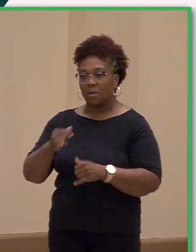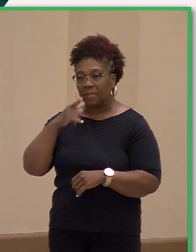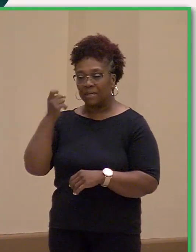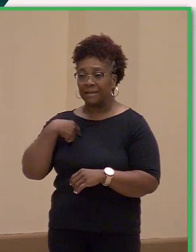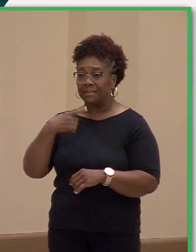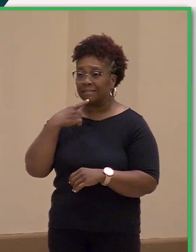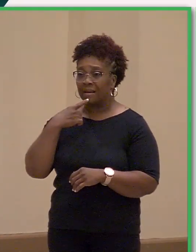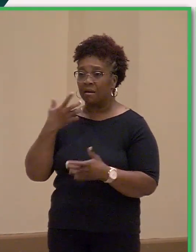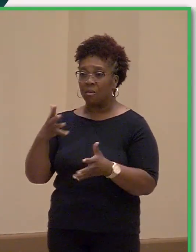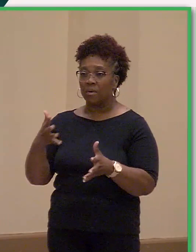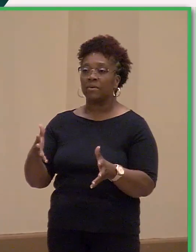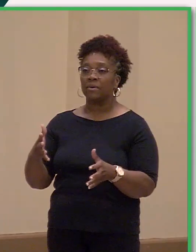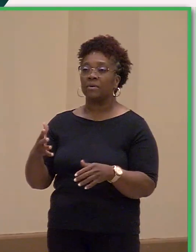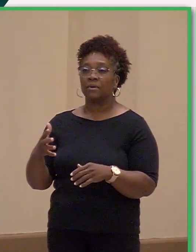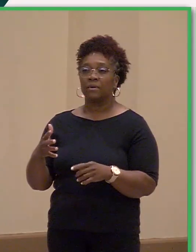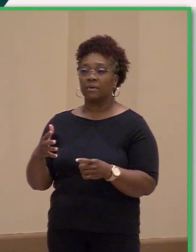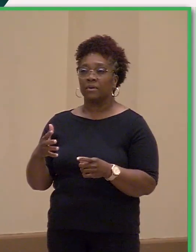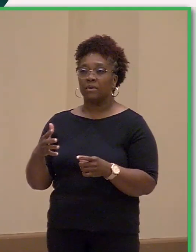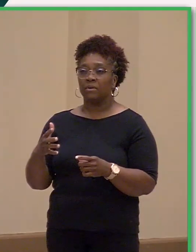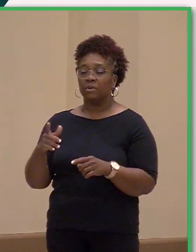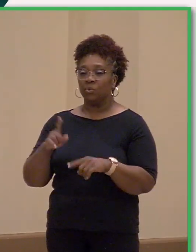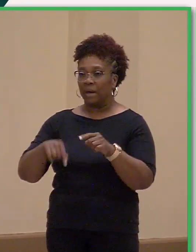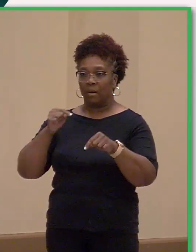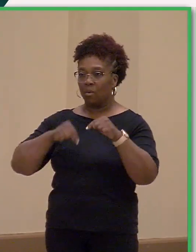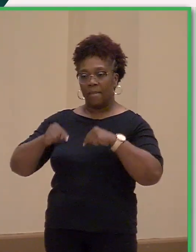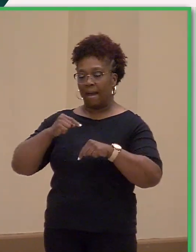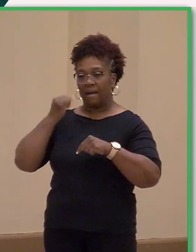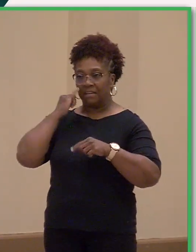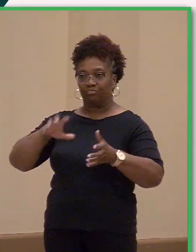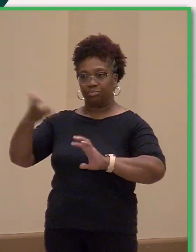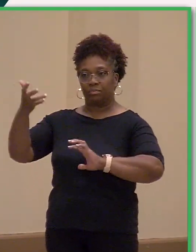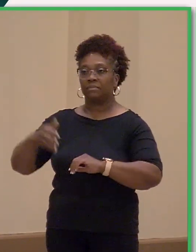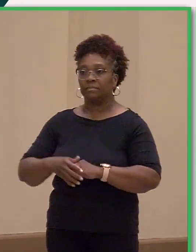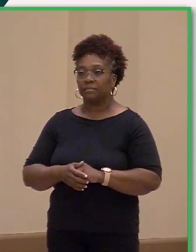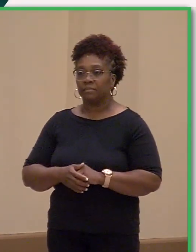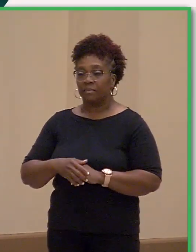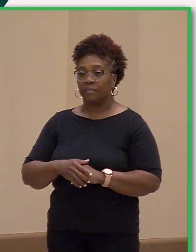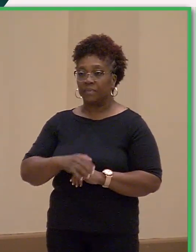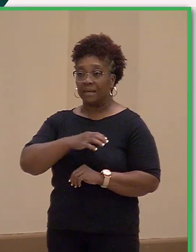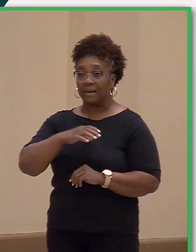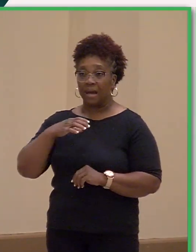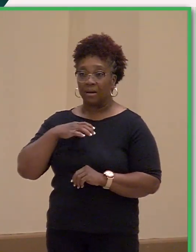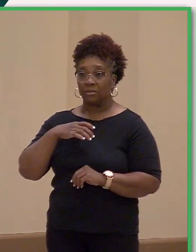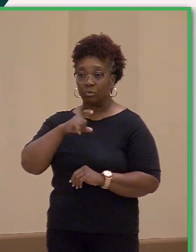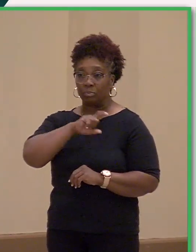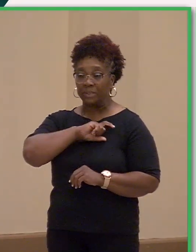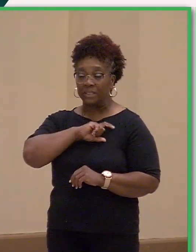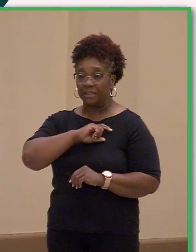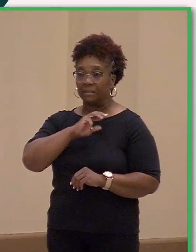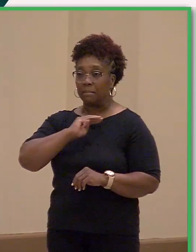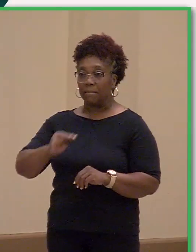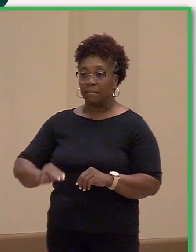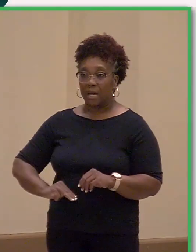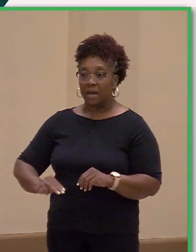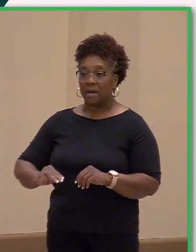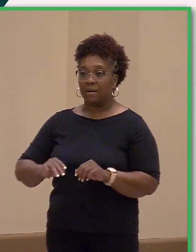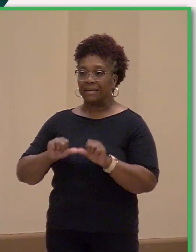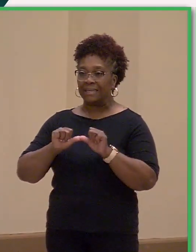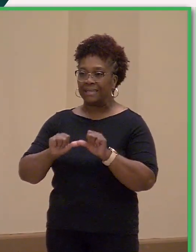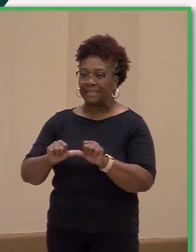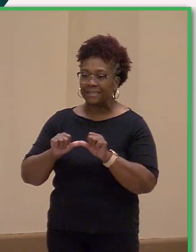said before, it'll be a reversible evil. Council, police commissioners, mayor, keep pushing